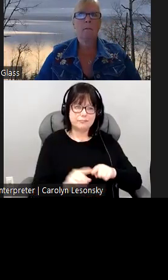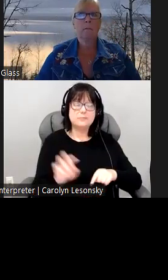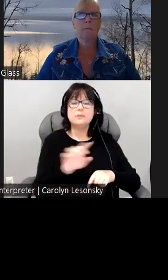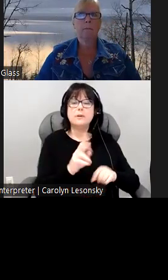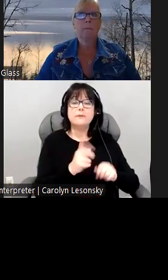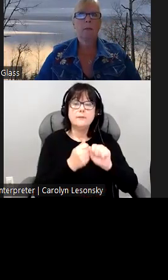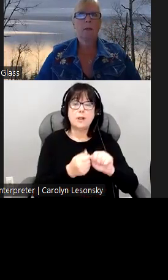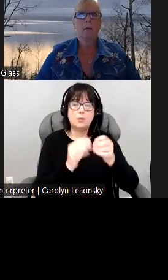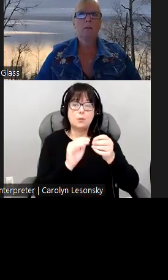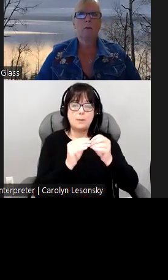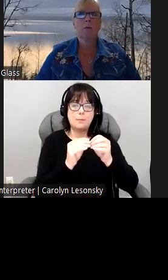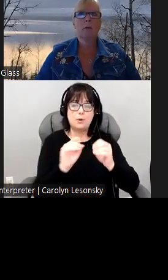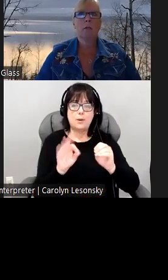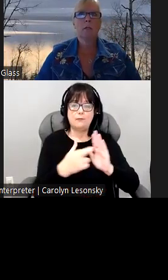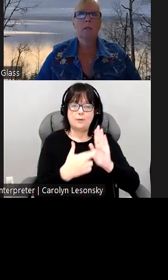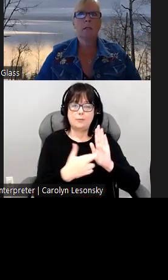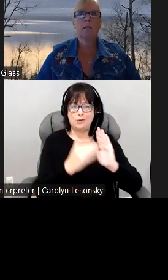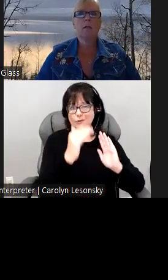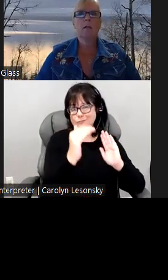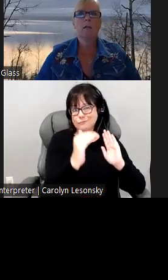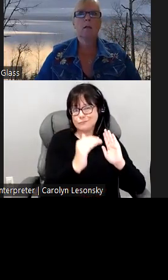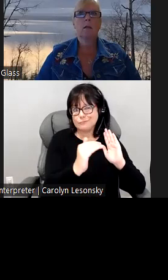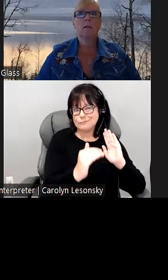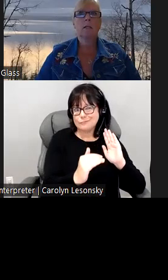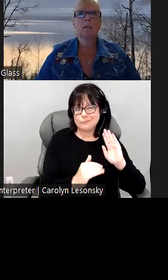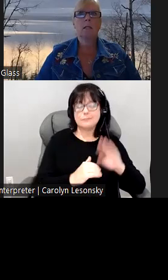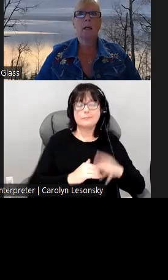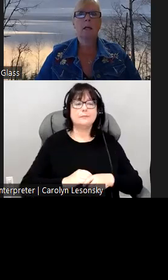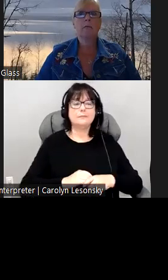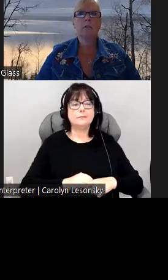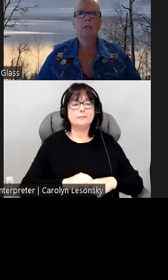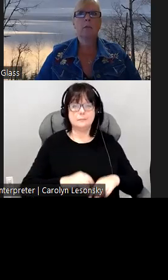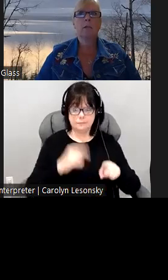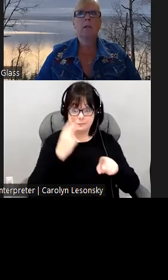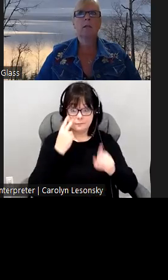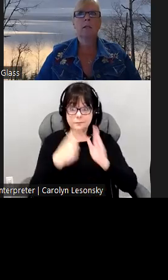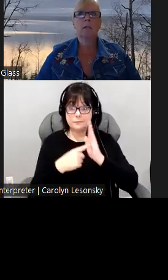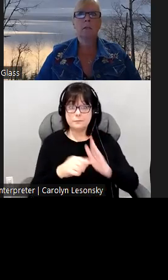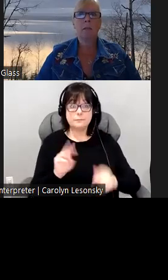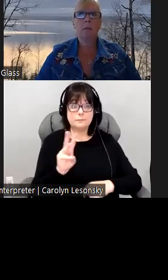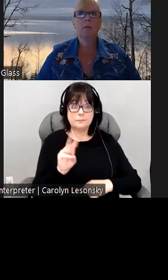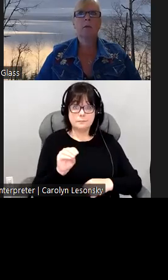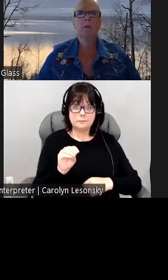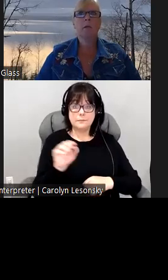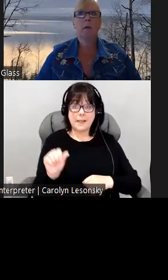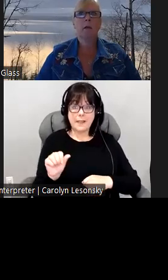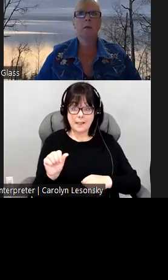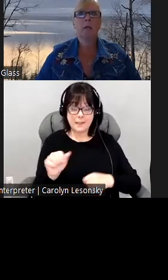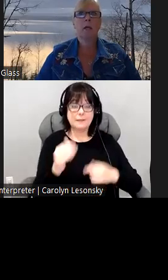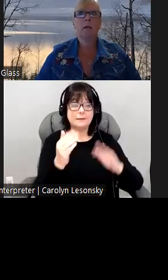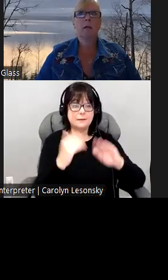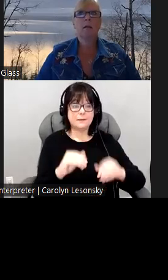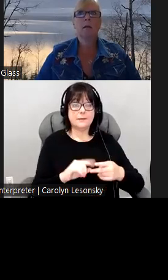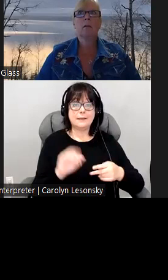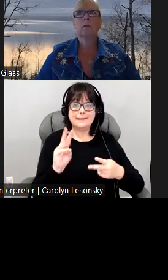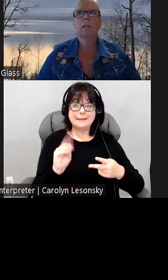number. So you can see 60A, for example, 60B, which we're going to be talking about